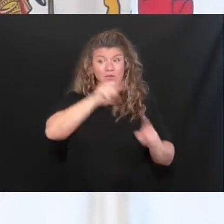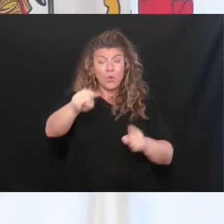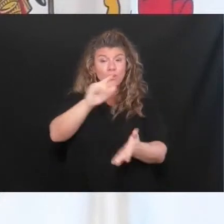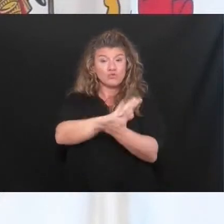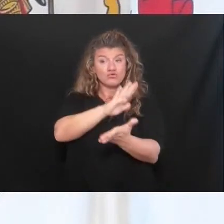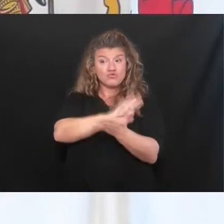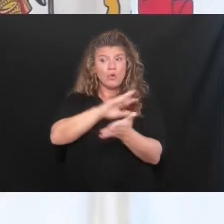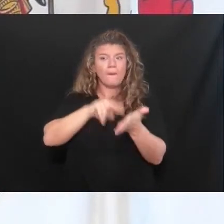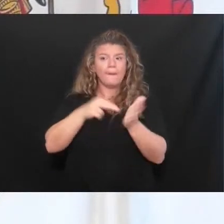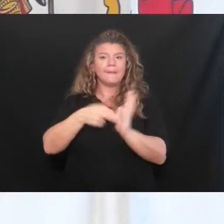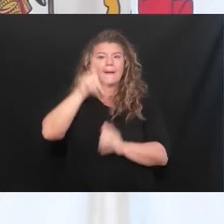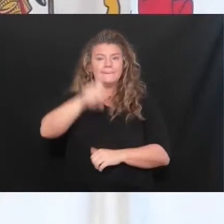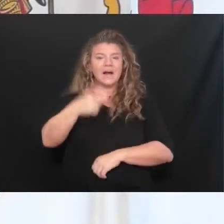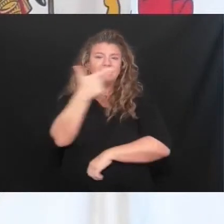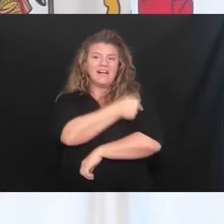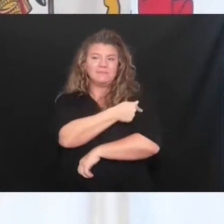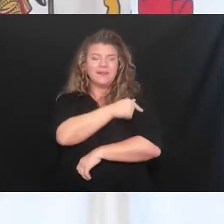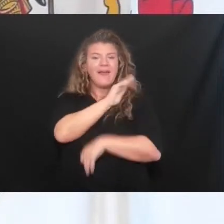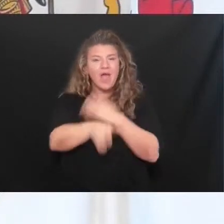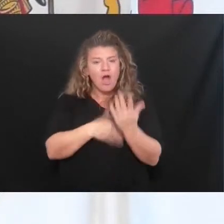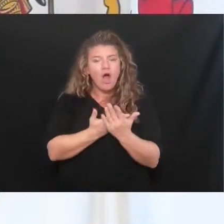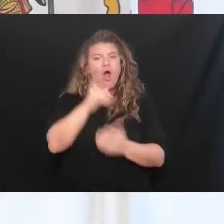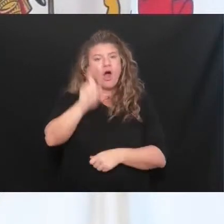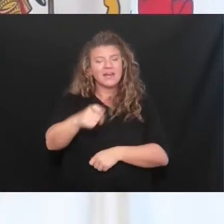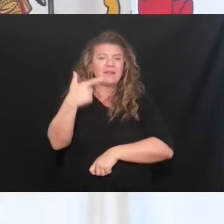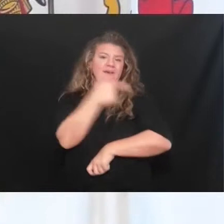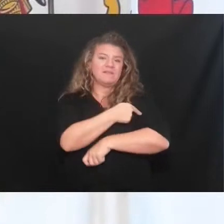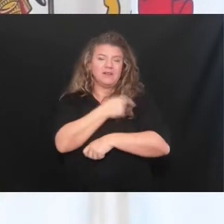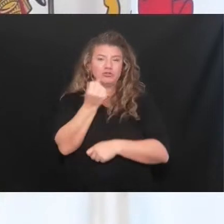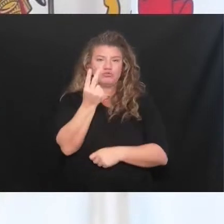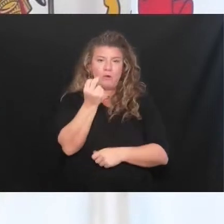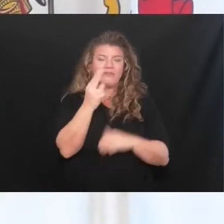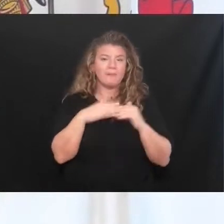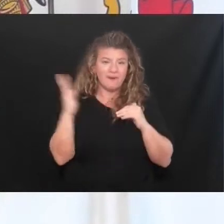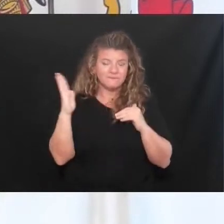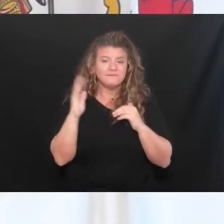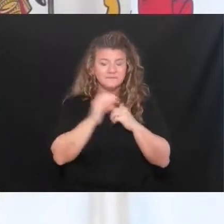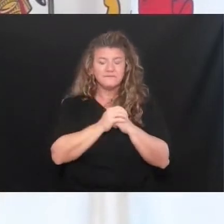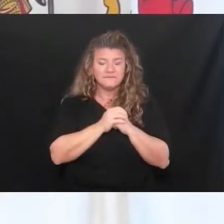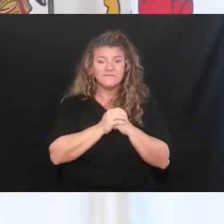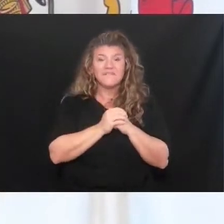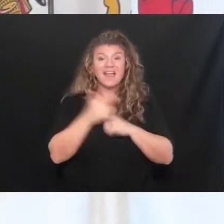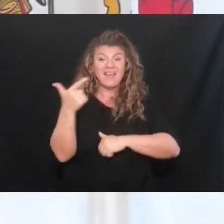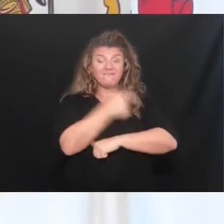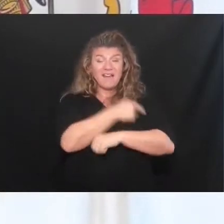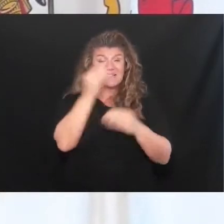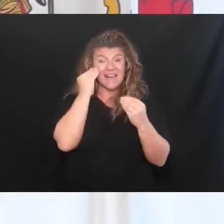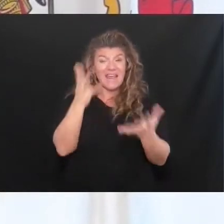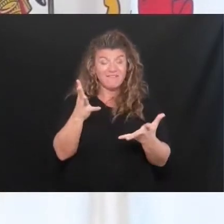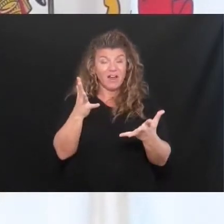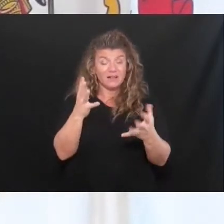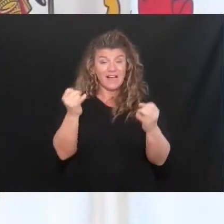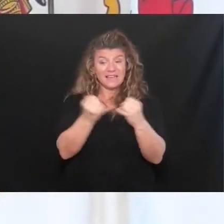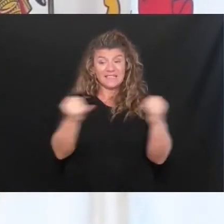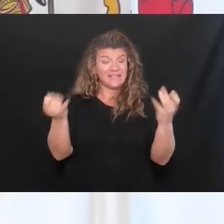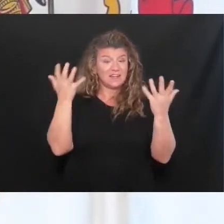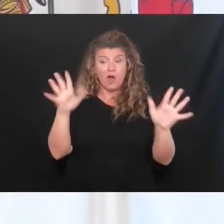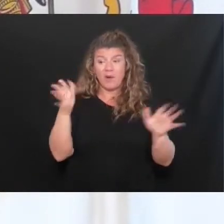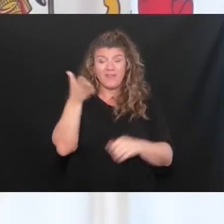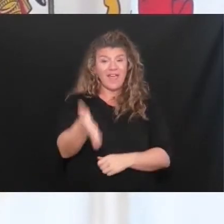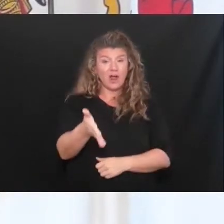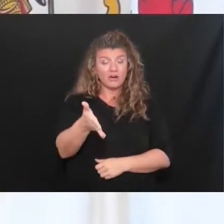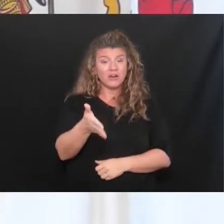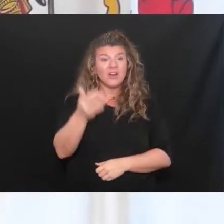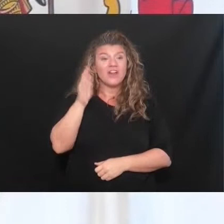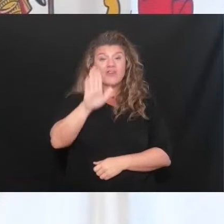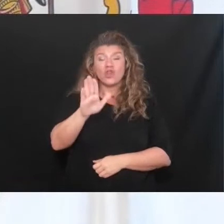to be vaccinated. They all need to be vaccinated, 12 and above. The vaccine info line is all up there. As